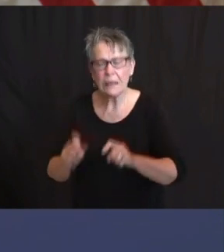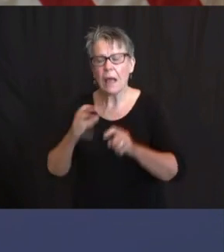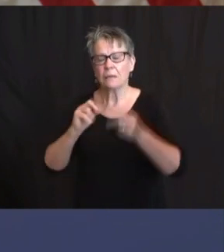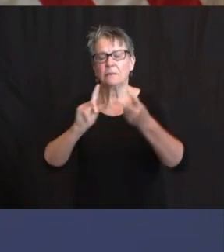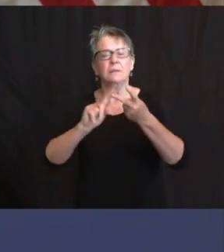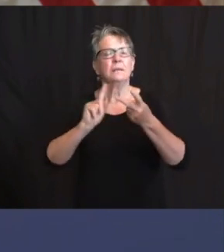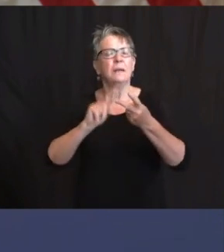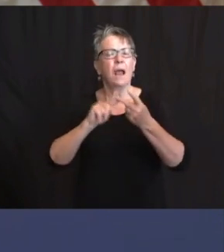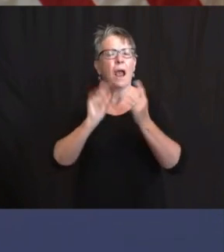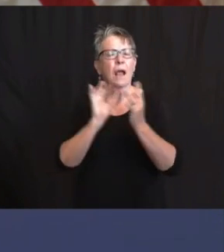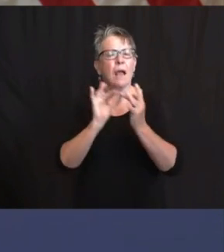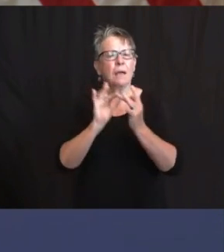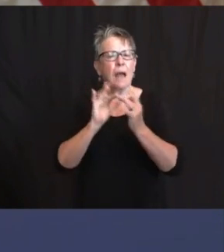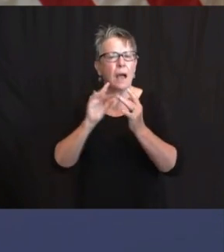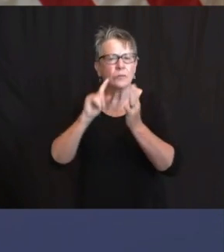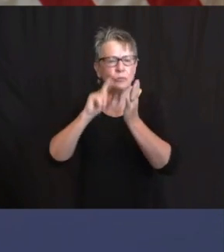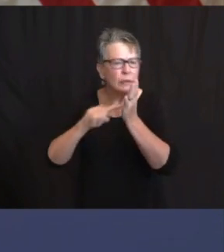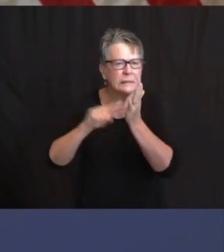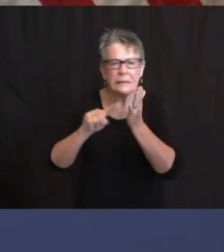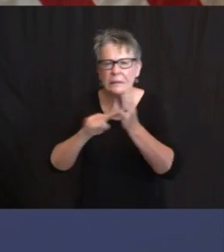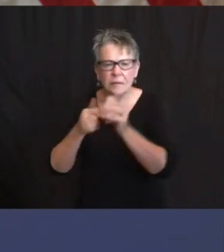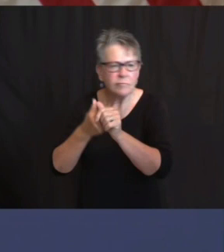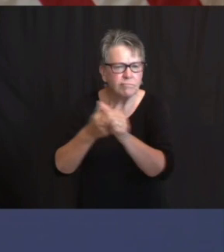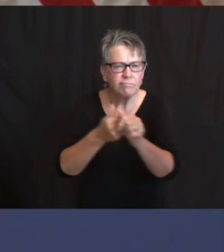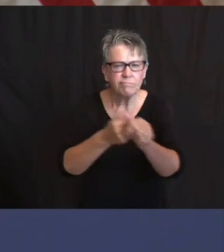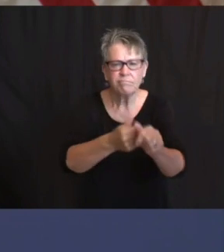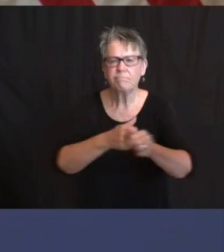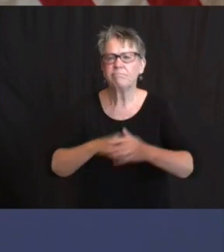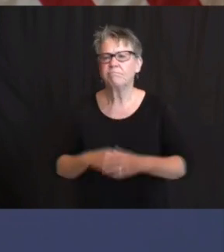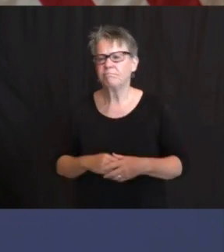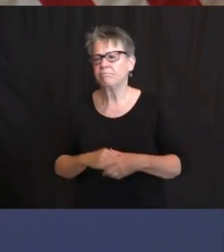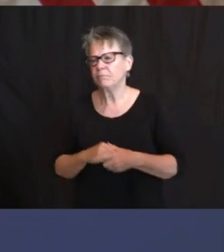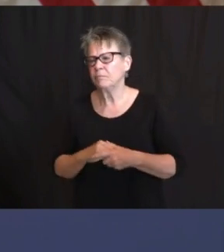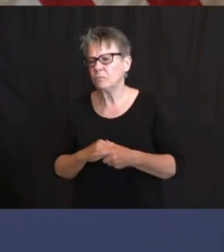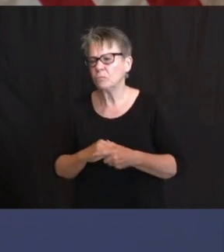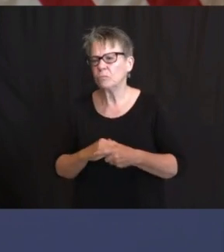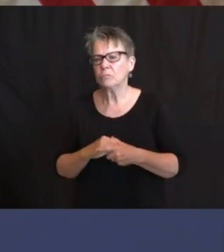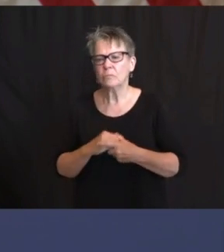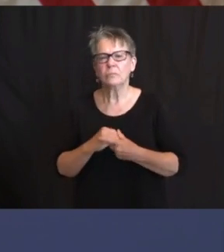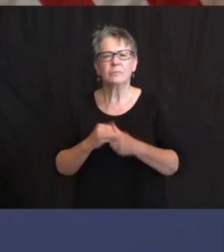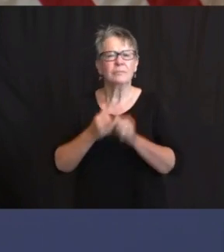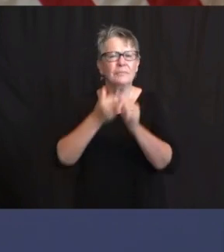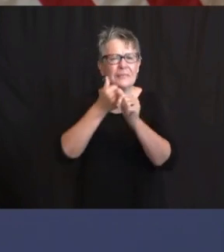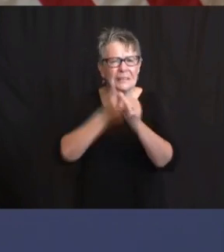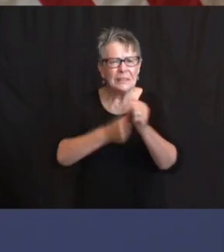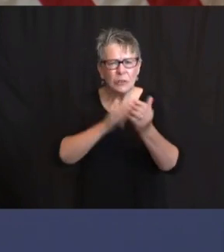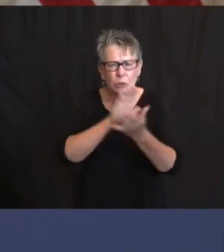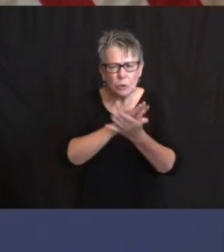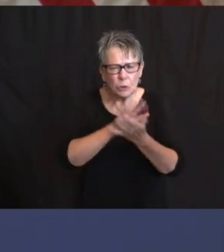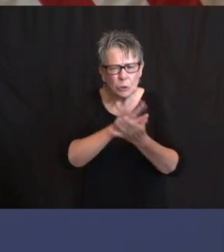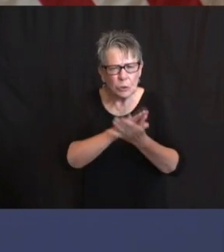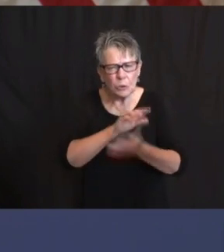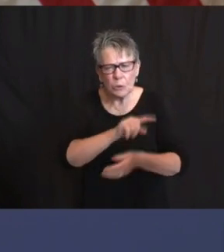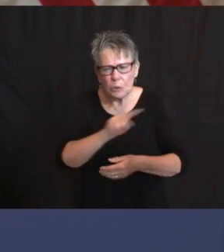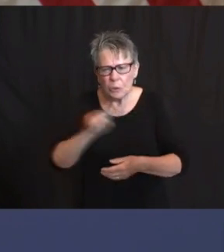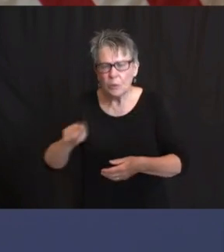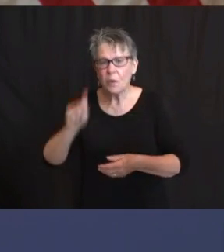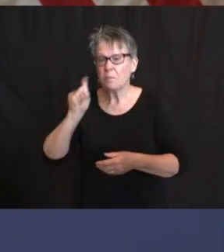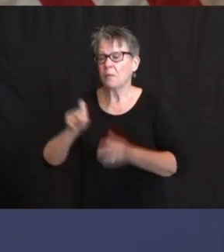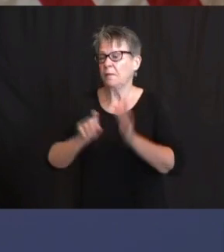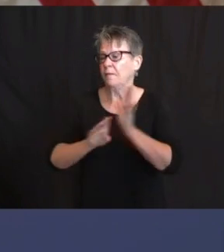Institutions will be responsible for establishing their own testing protocols on campus that align with screening